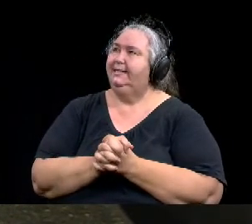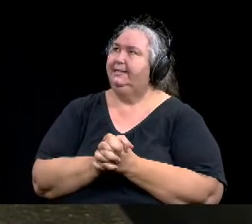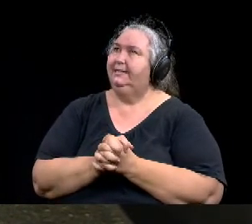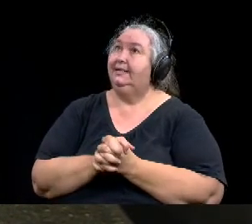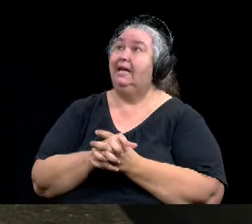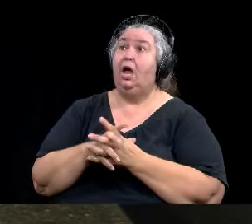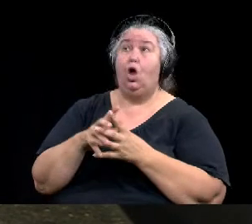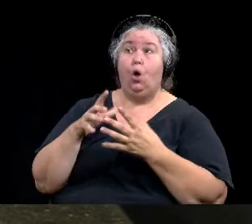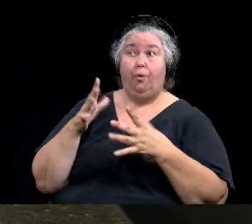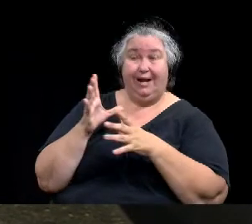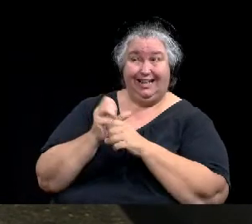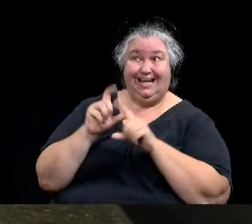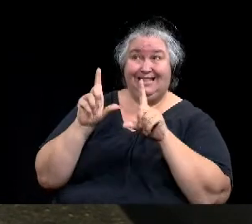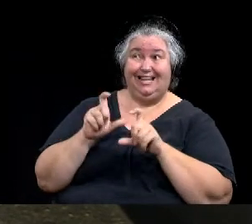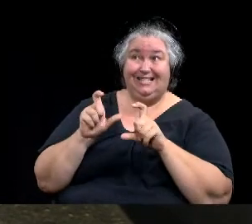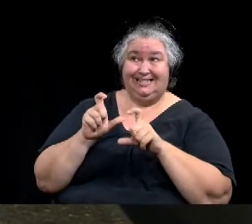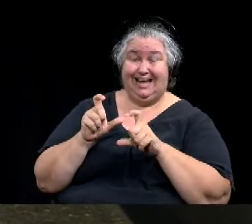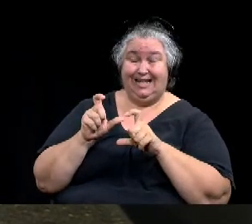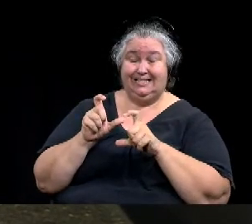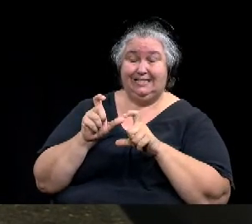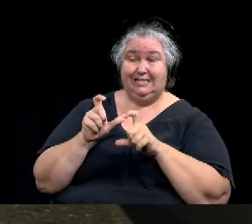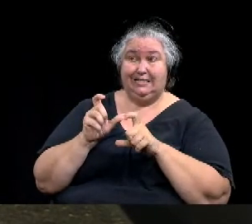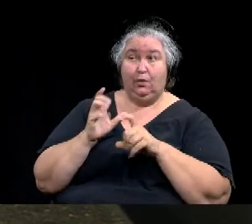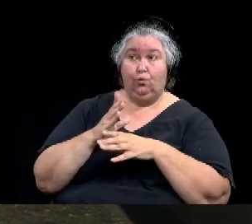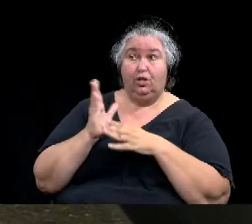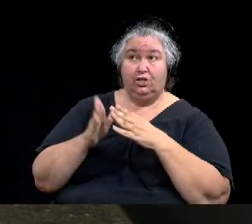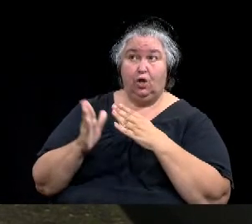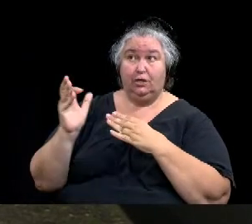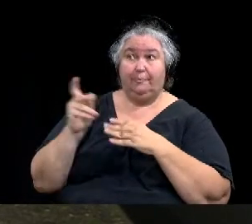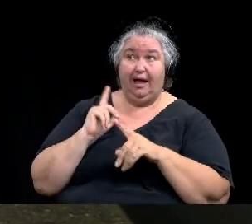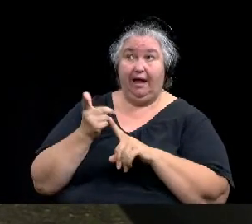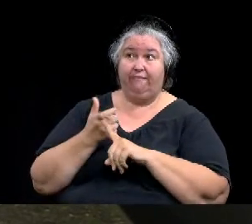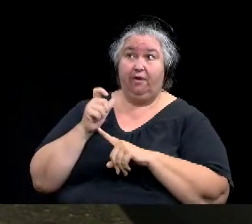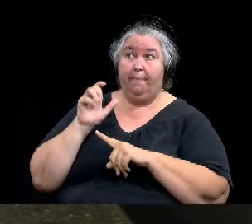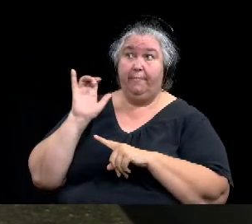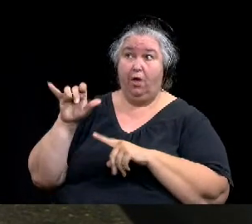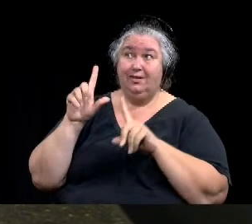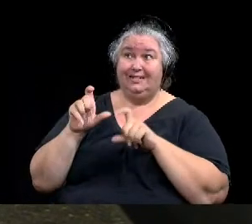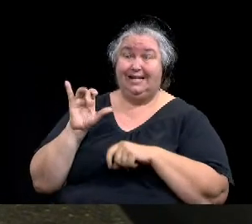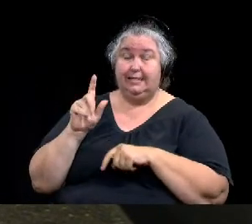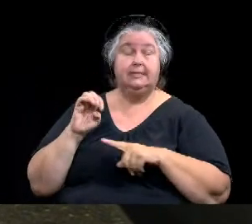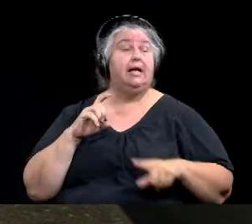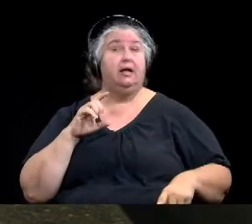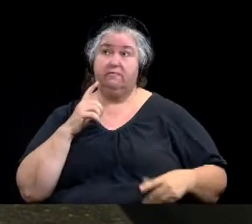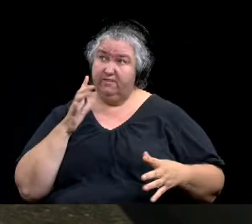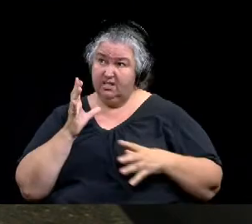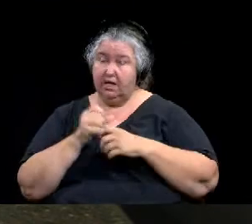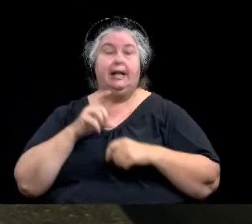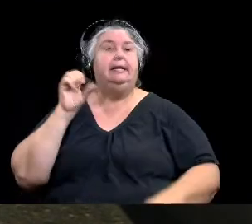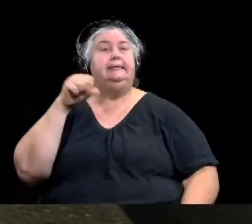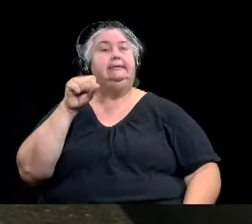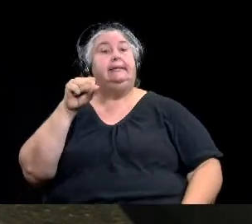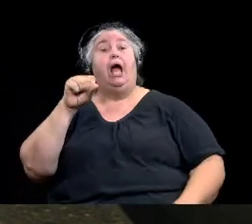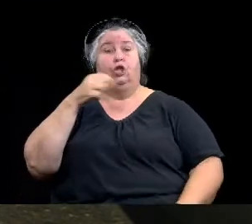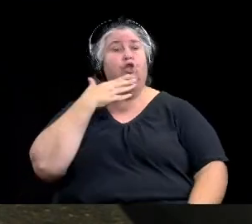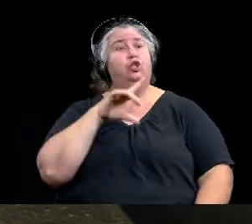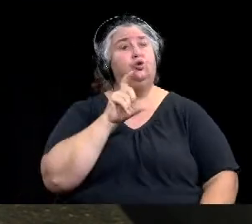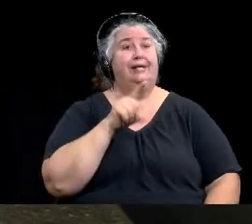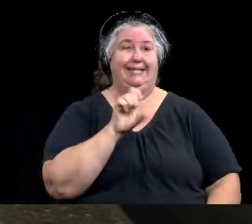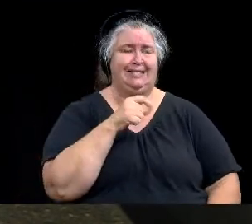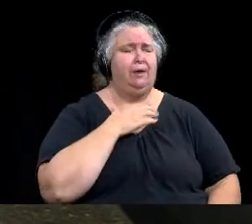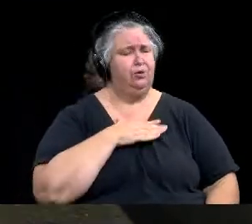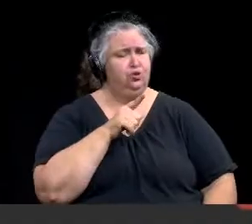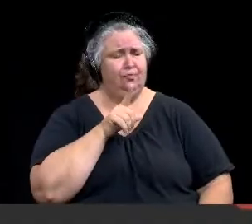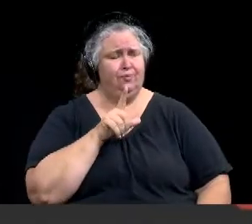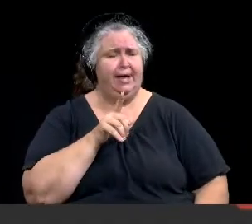back from these surge testing sites. Yes, we have, Brooke. That's a good question. I appreciate you